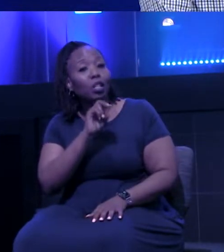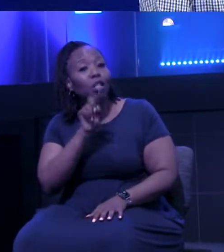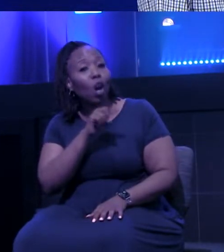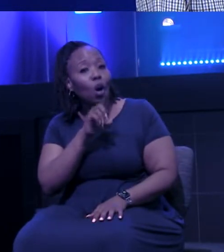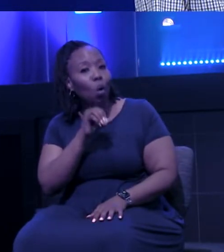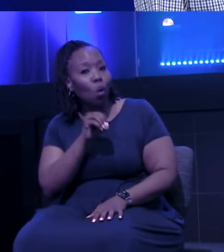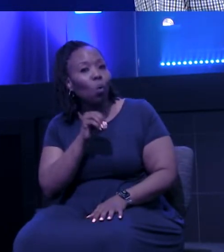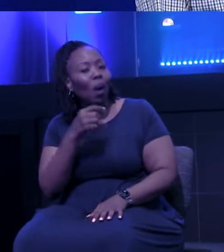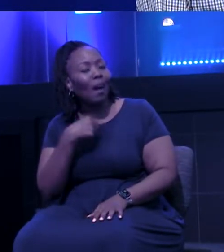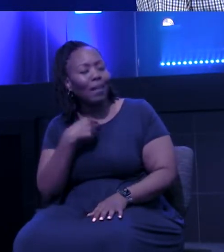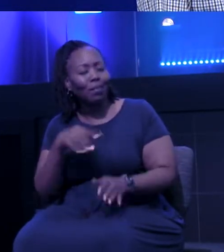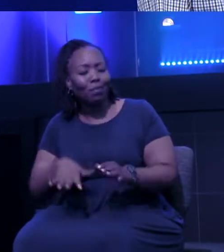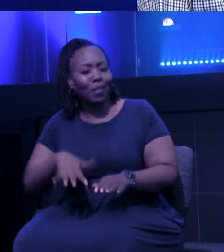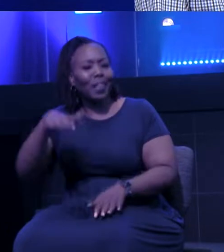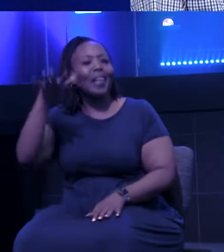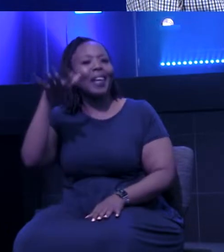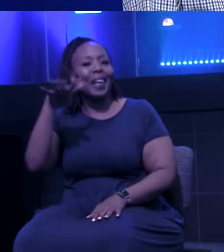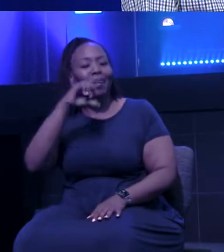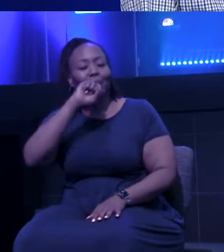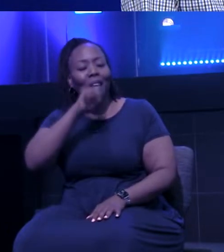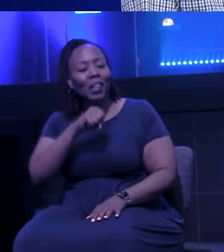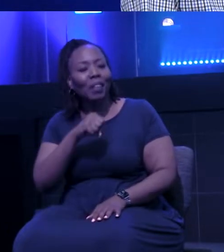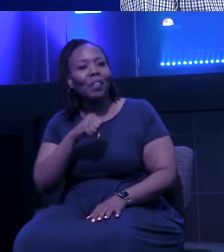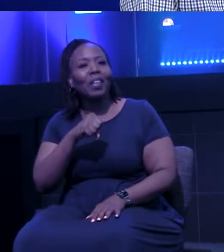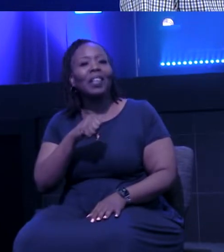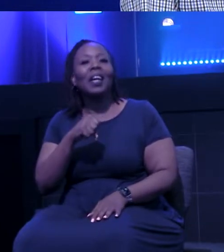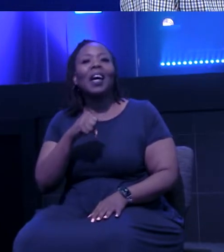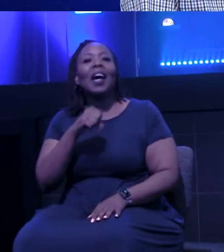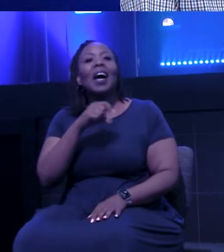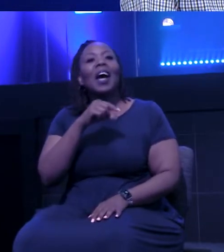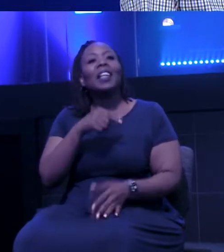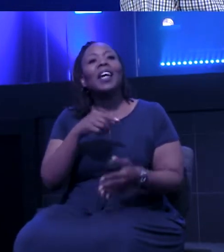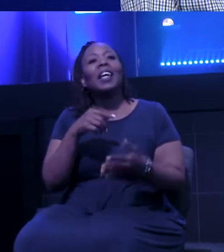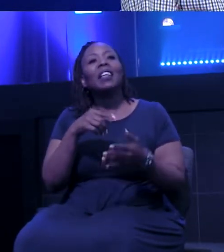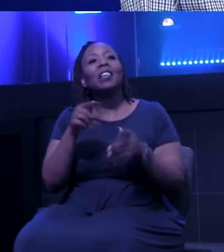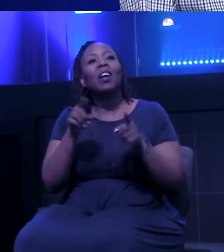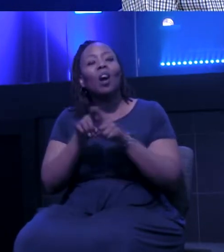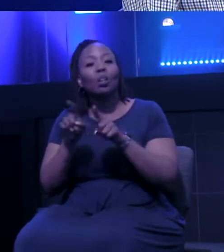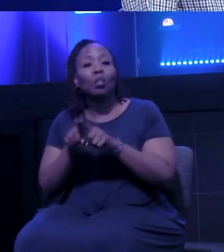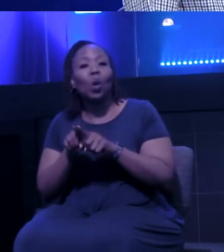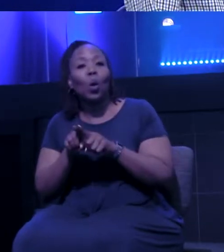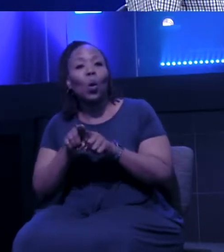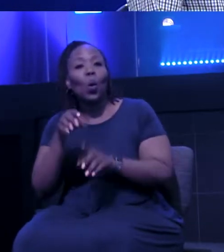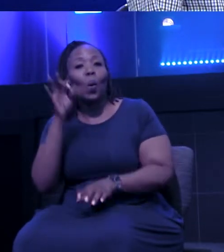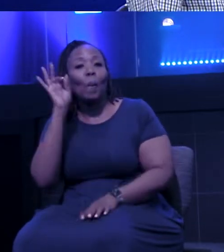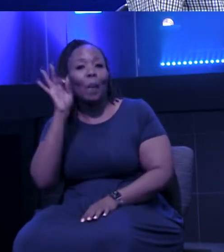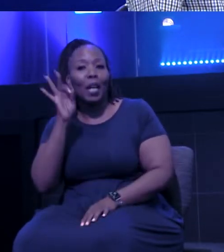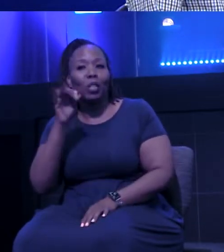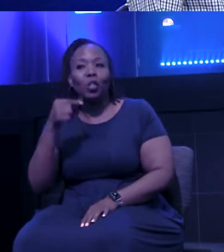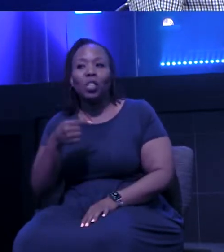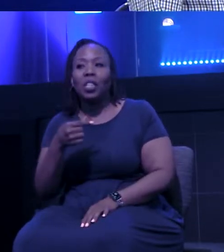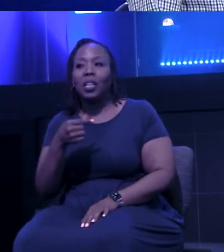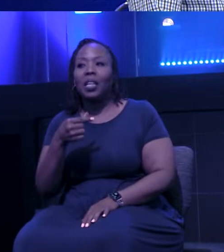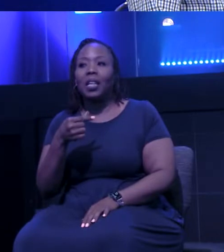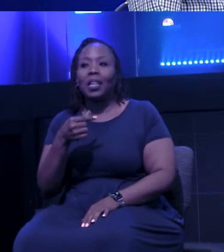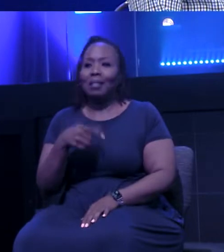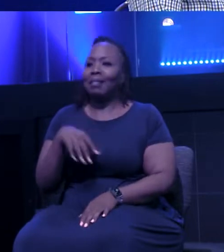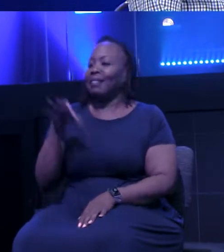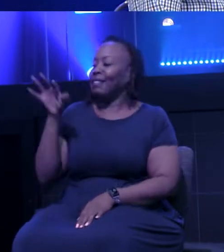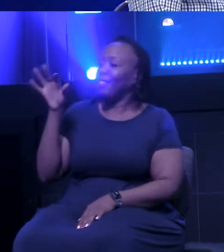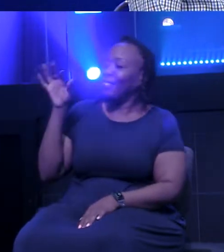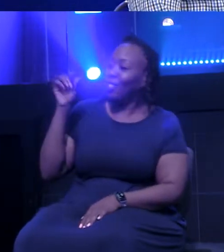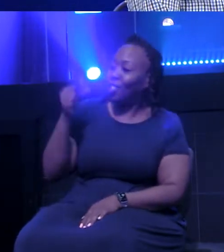great name. Yeah, I love it. And so, and I've had Gonzo and then also Pastor G. Pastor G. And Pastor G. Diddy, is